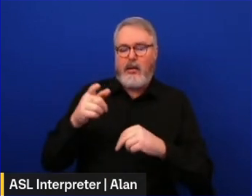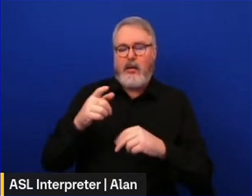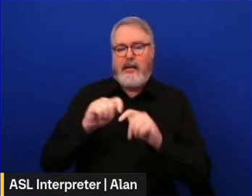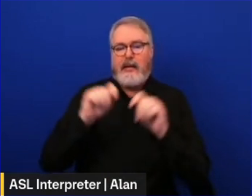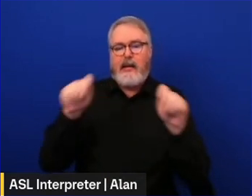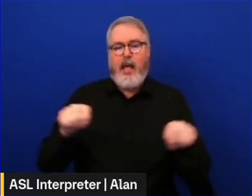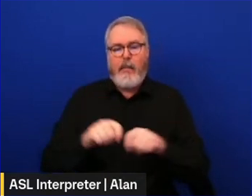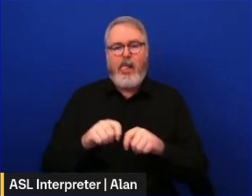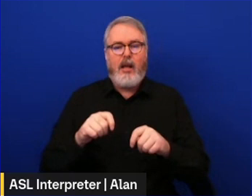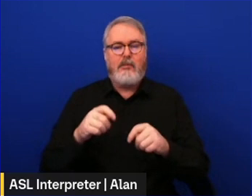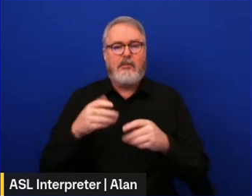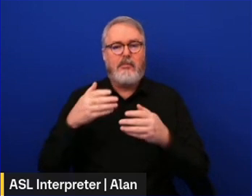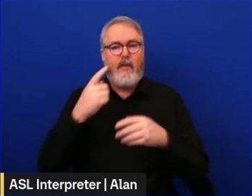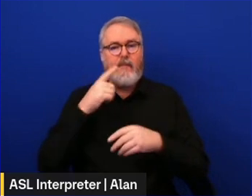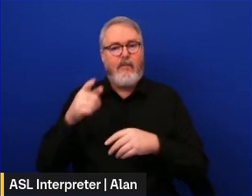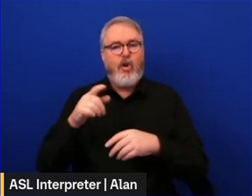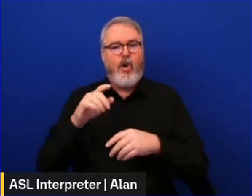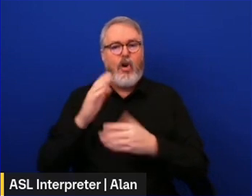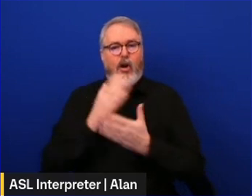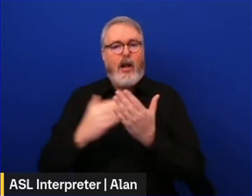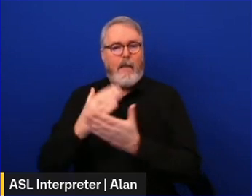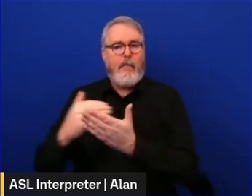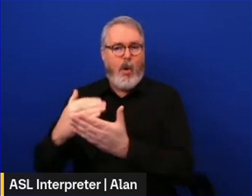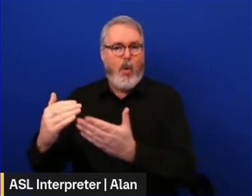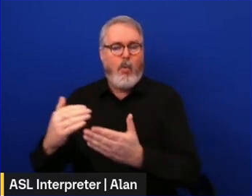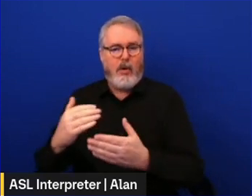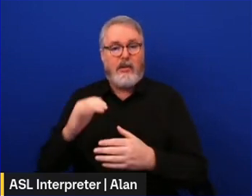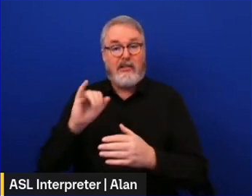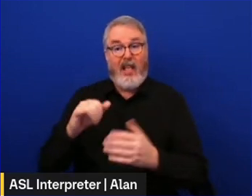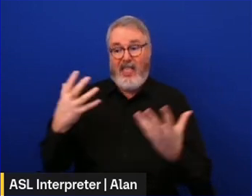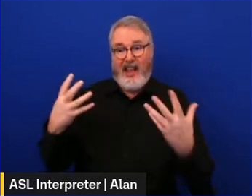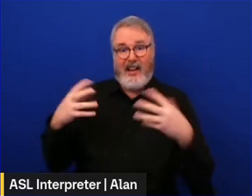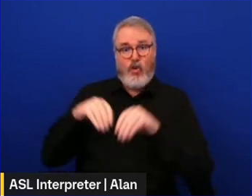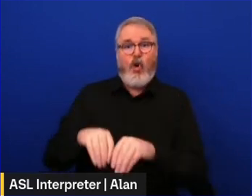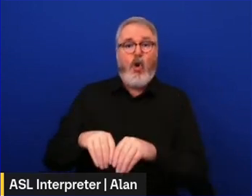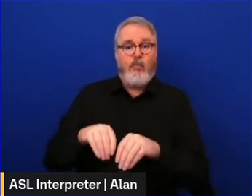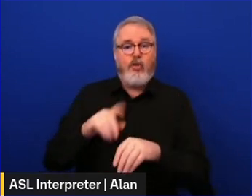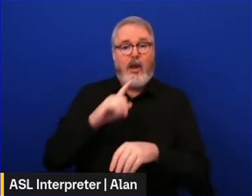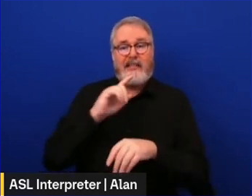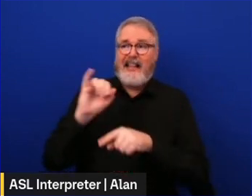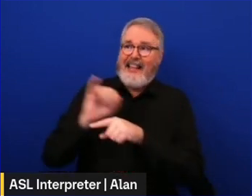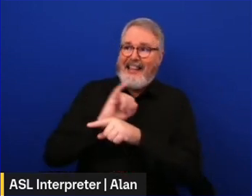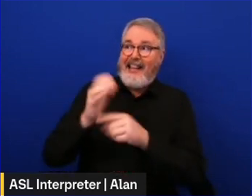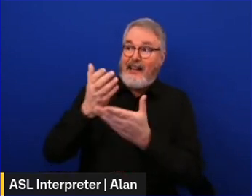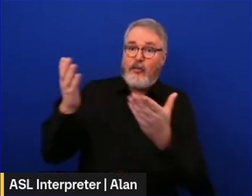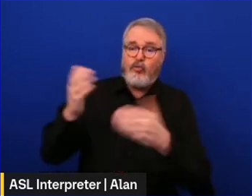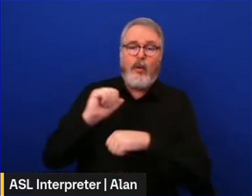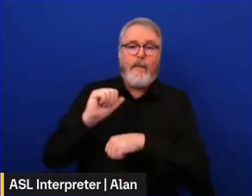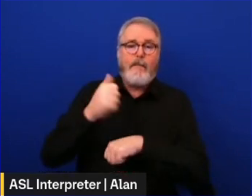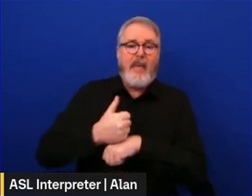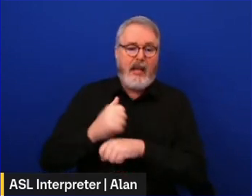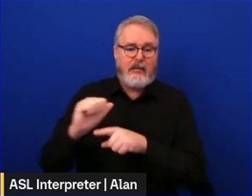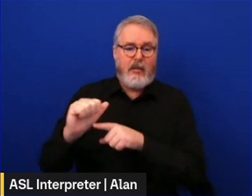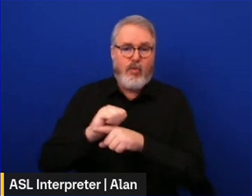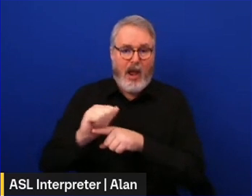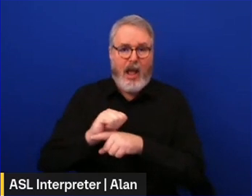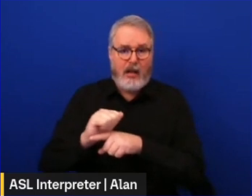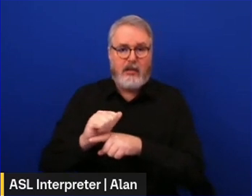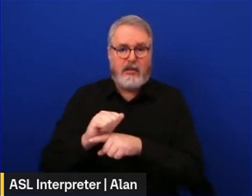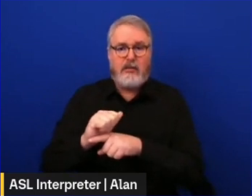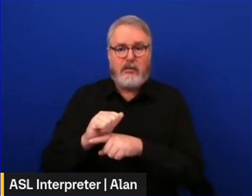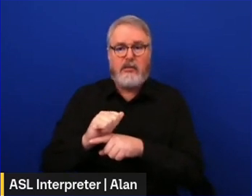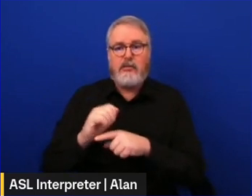pre-configured templates that incorporates, of course, industry best practices. Whether you need a